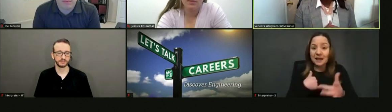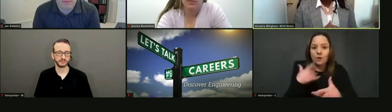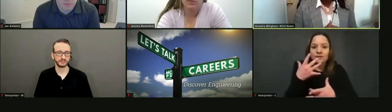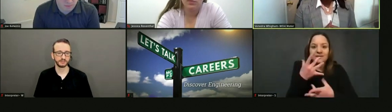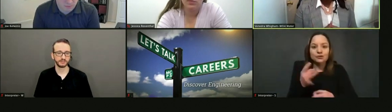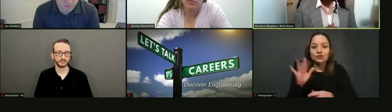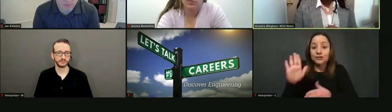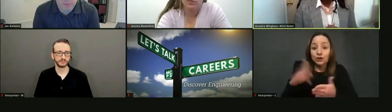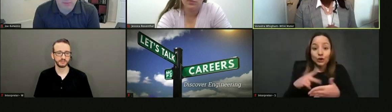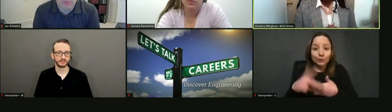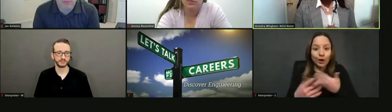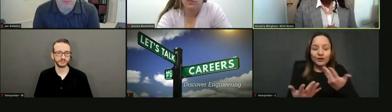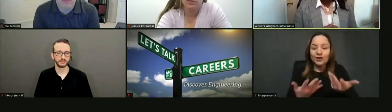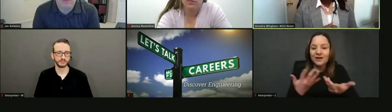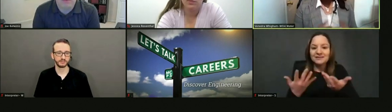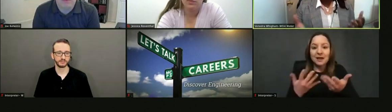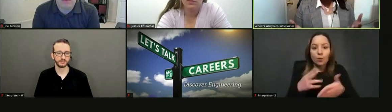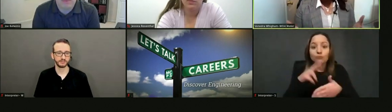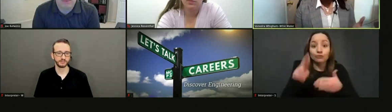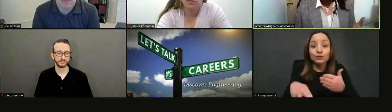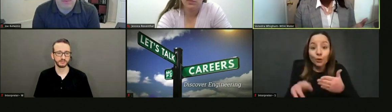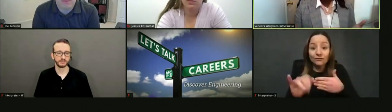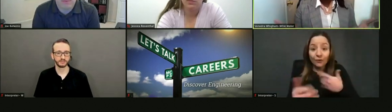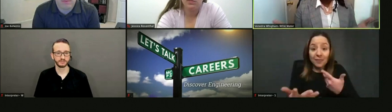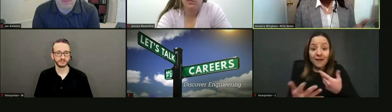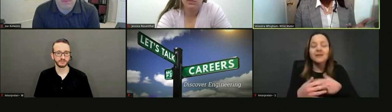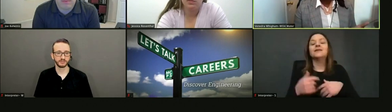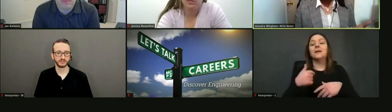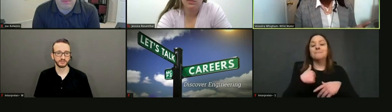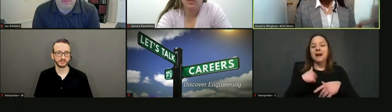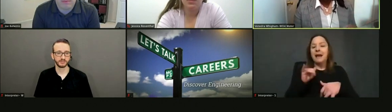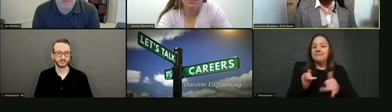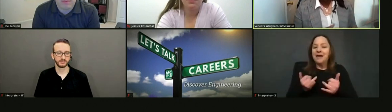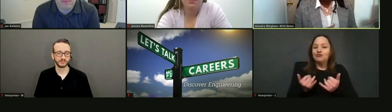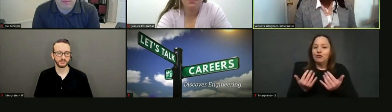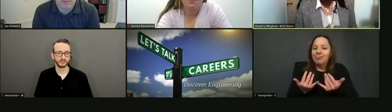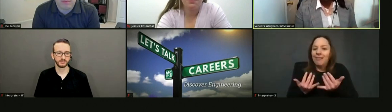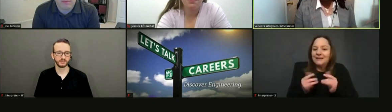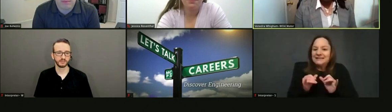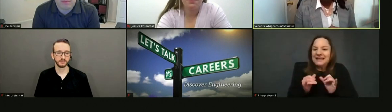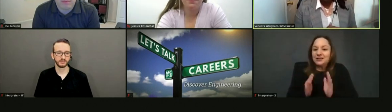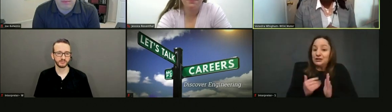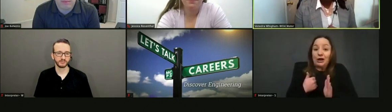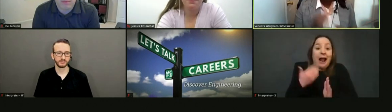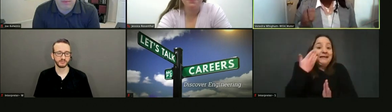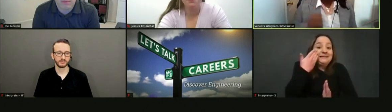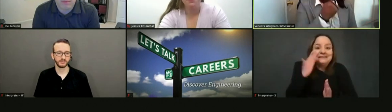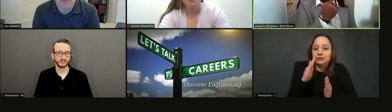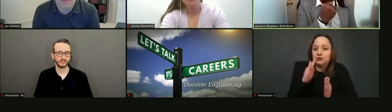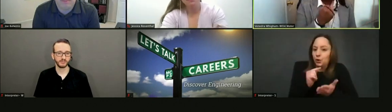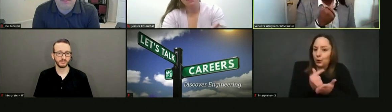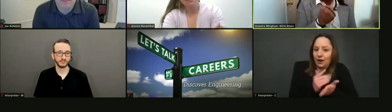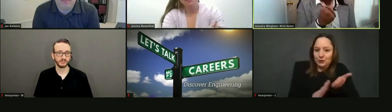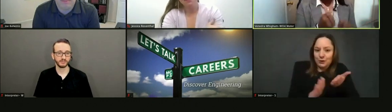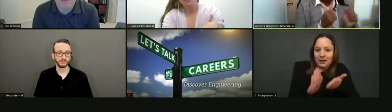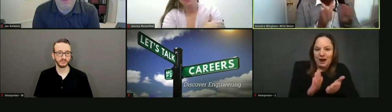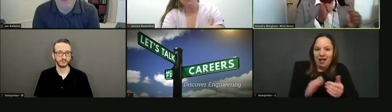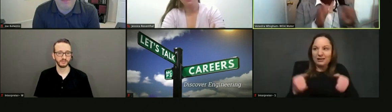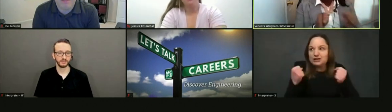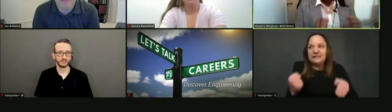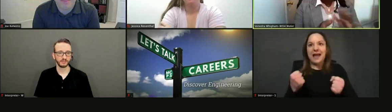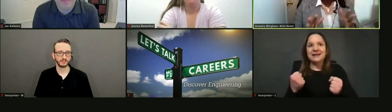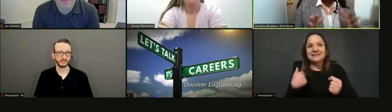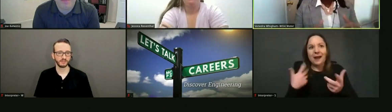and what came from that. But I'm the reluctant engineer maybe on the panel. I didn't know coming out that, yeah, this is for me. Let me